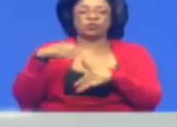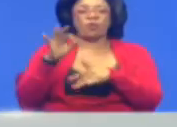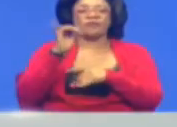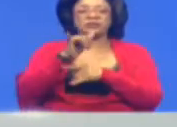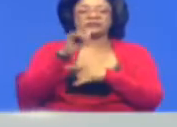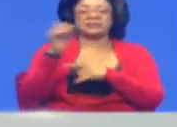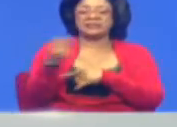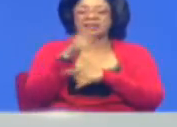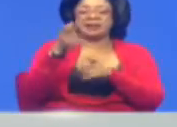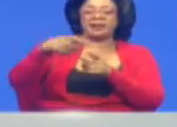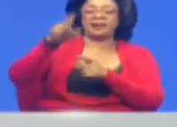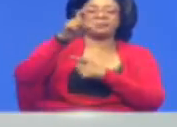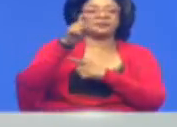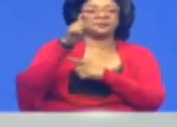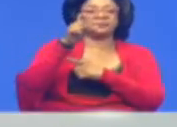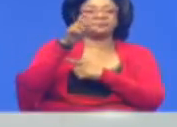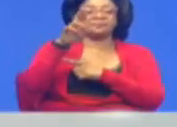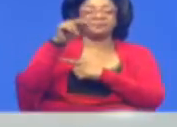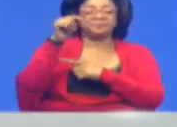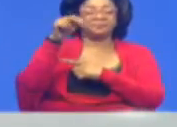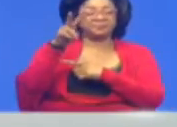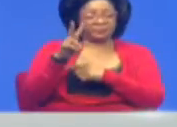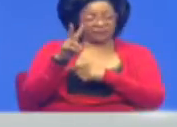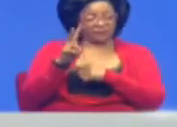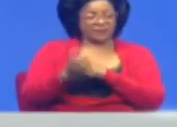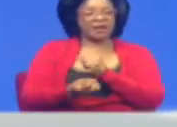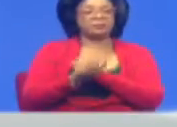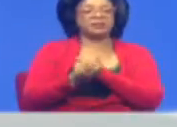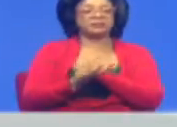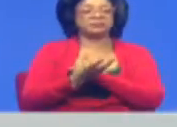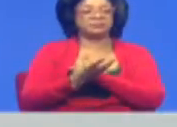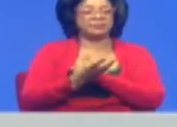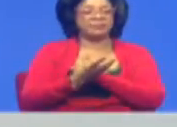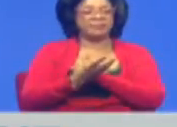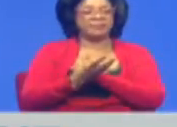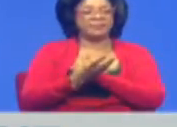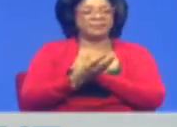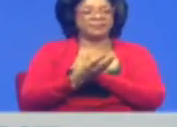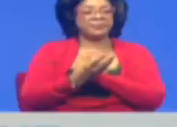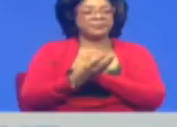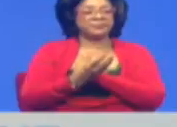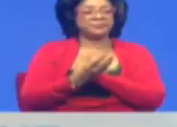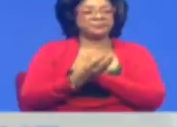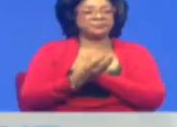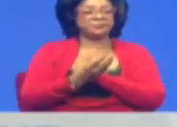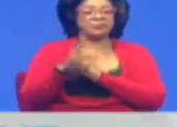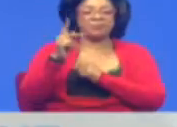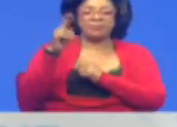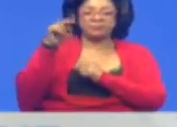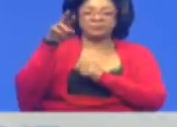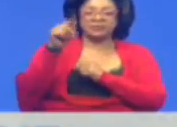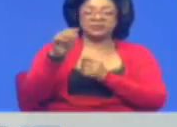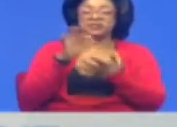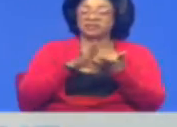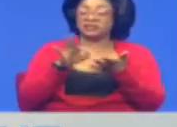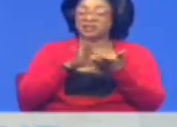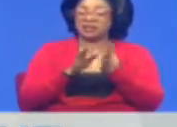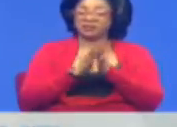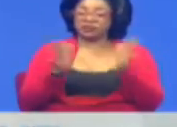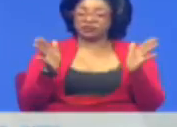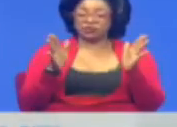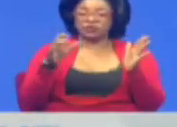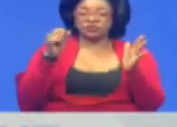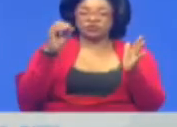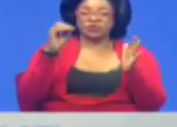salary increments. NTV's Naoma Sampao with more. NUT Secretary General General Wilson Sosion